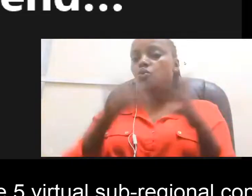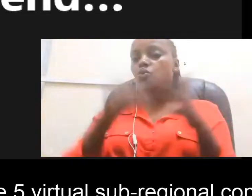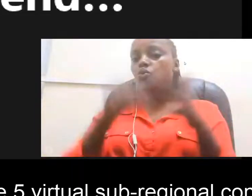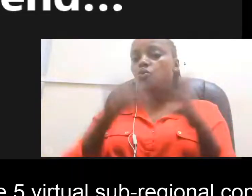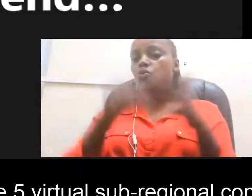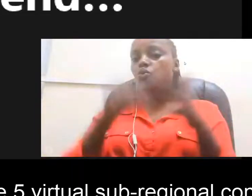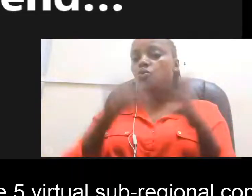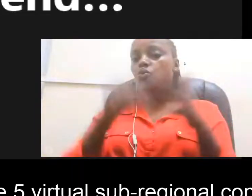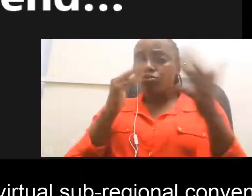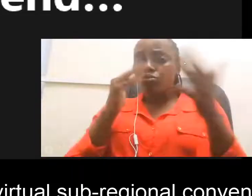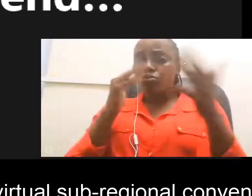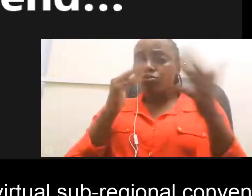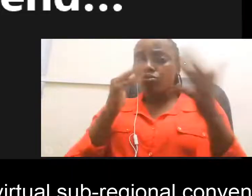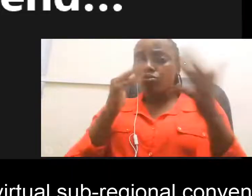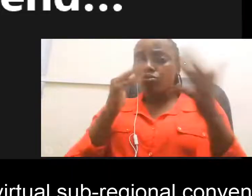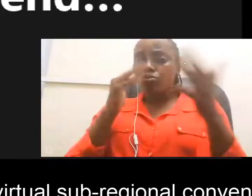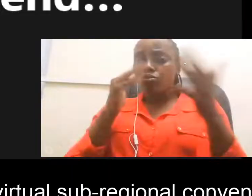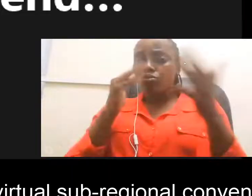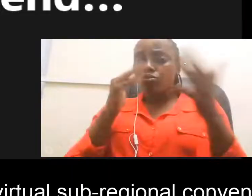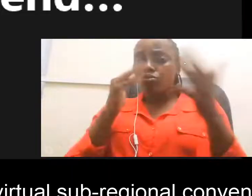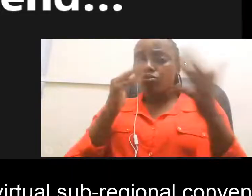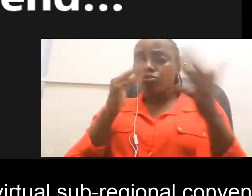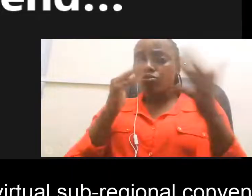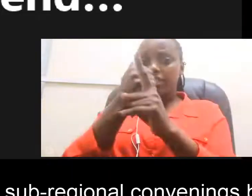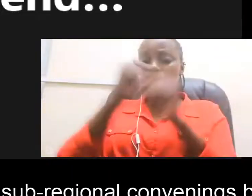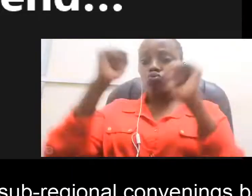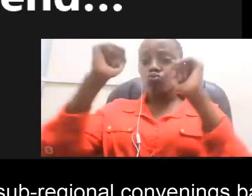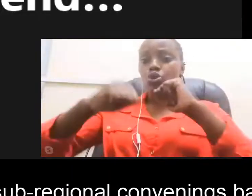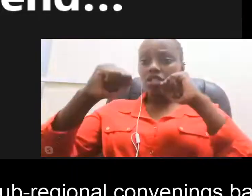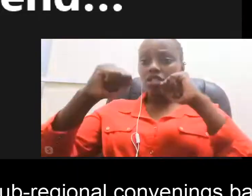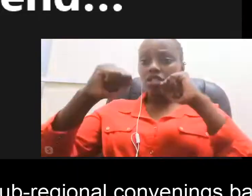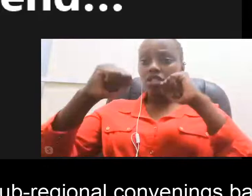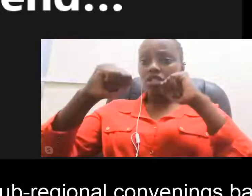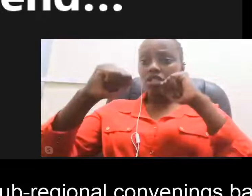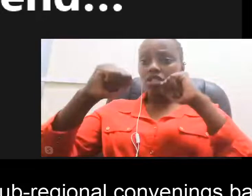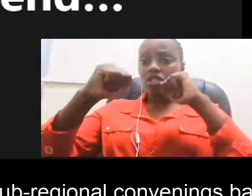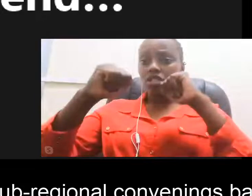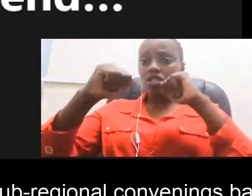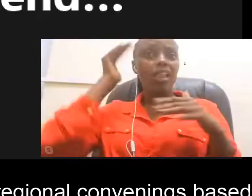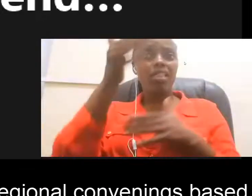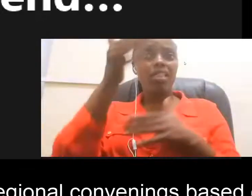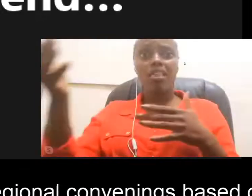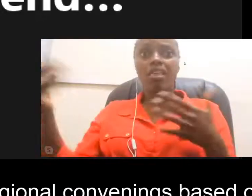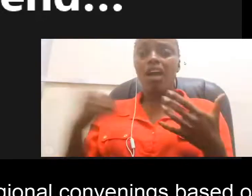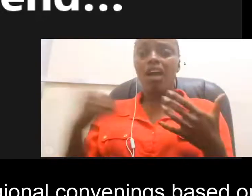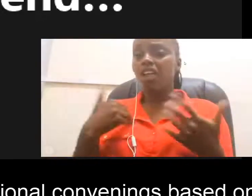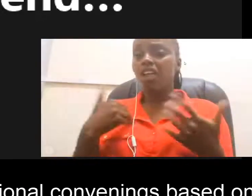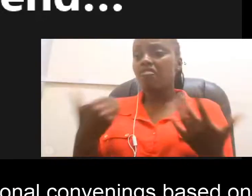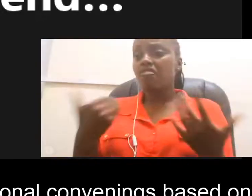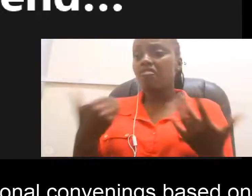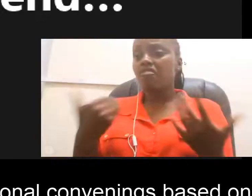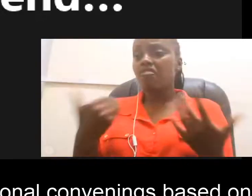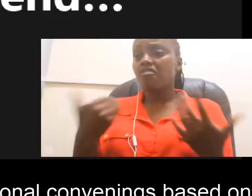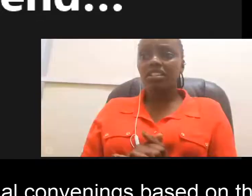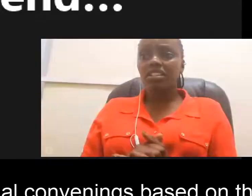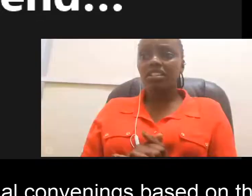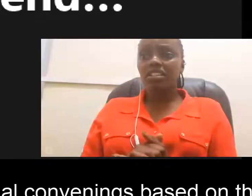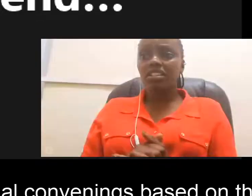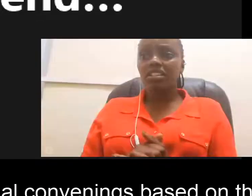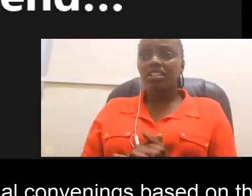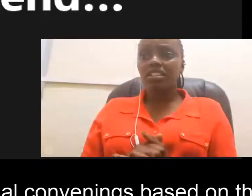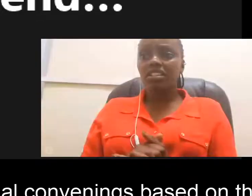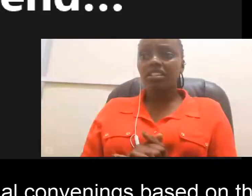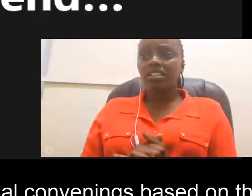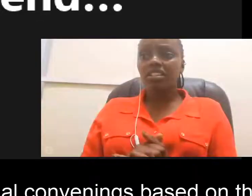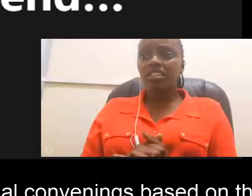some of our advocacy points can really be listened to? So the whole thing about effectiveness.